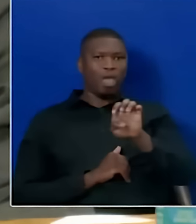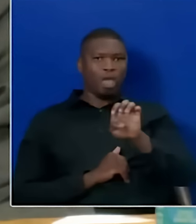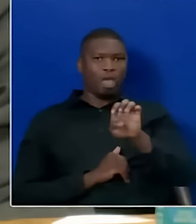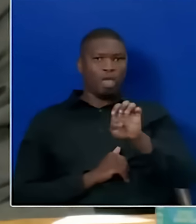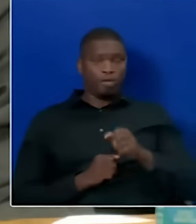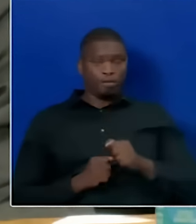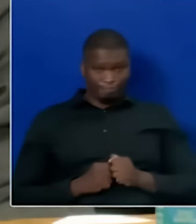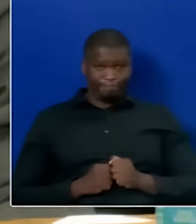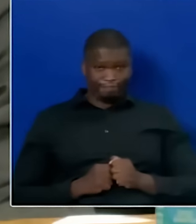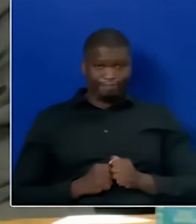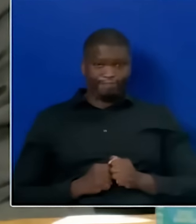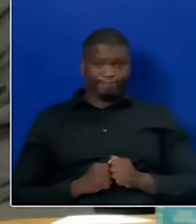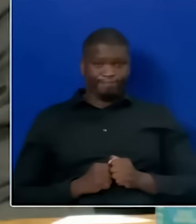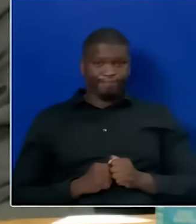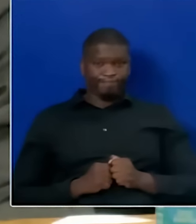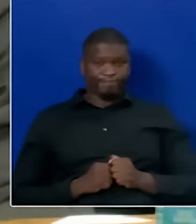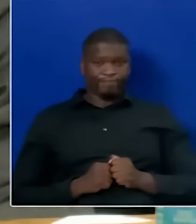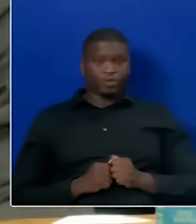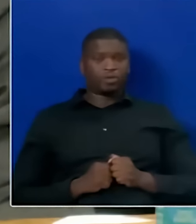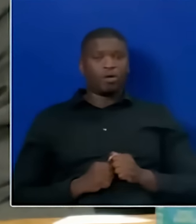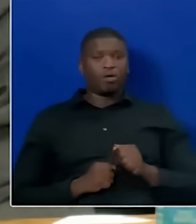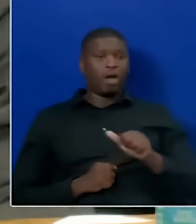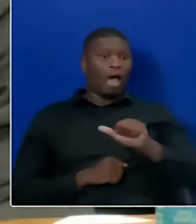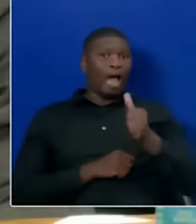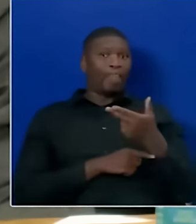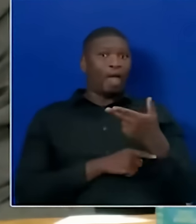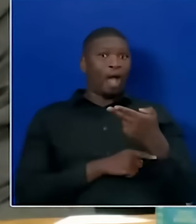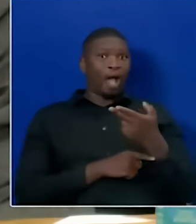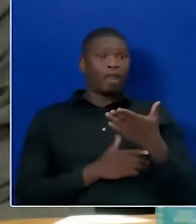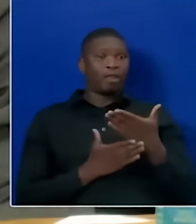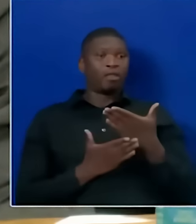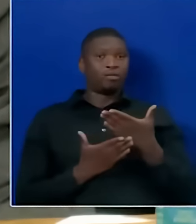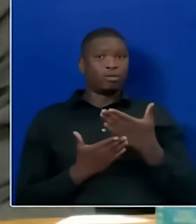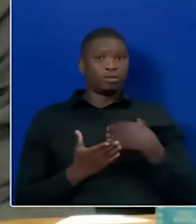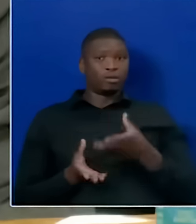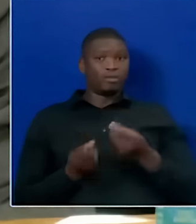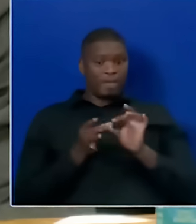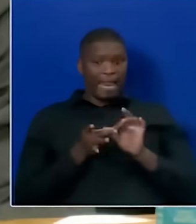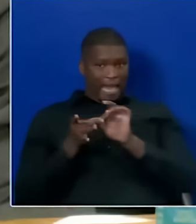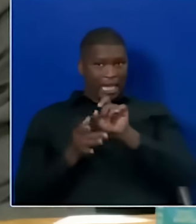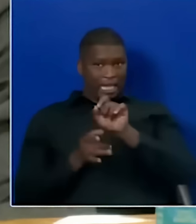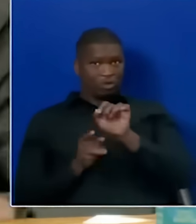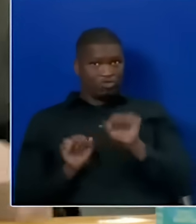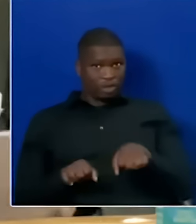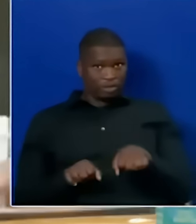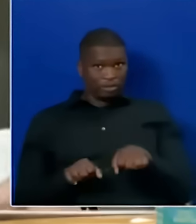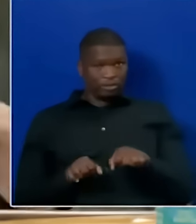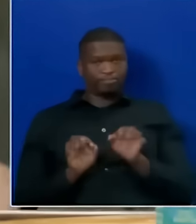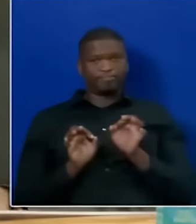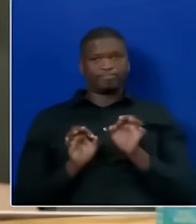one of the Bramley guns can be positively linked to that attempted murder. Can also be